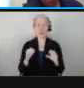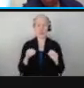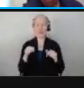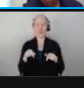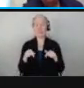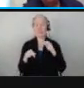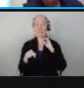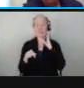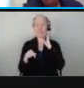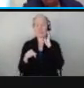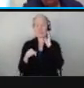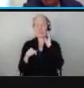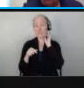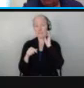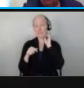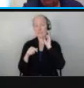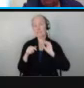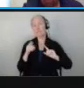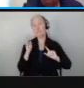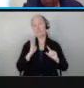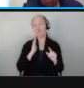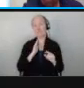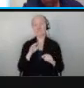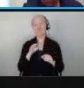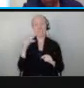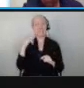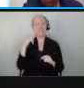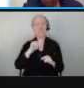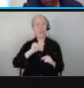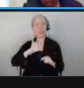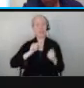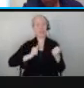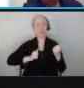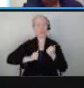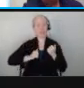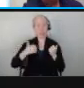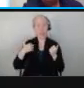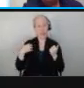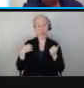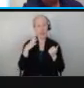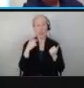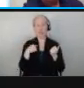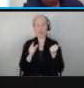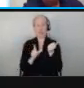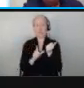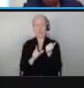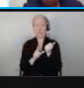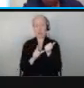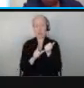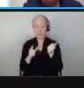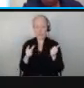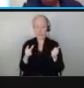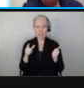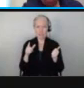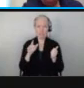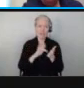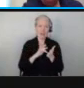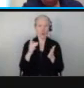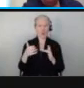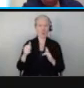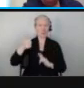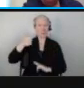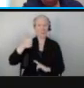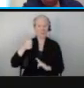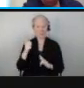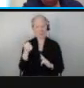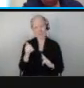as an Air Force officer, and I was serving as Deputy Chief Health and Medical Officer at that point in time, but functional equivalent of that in the late